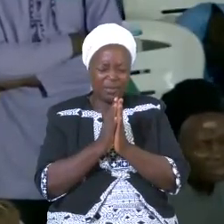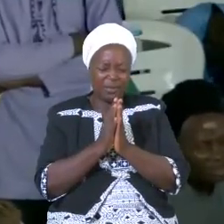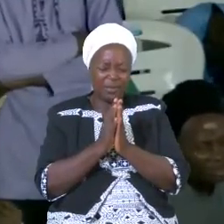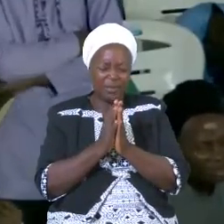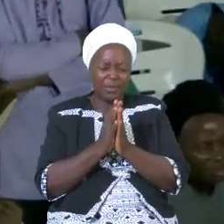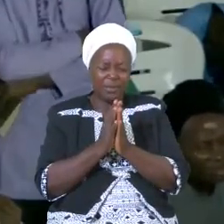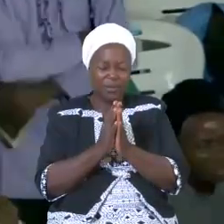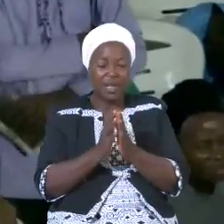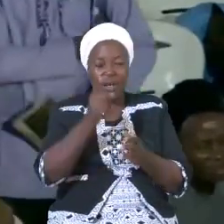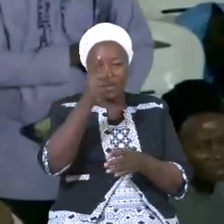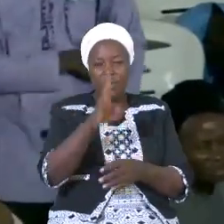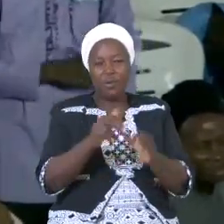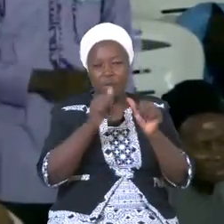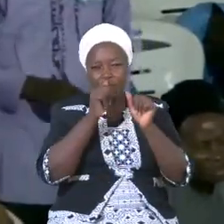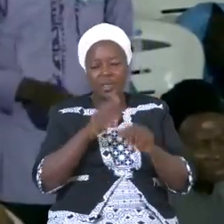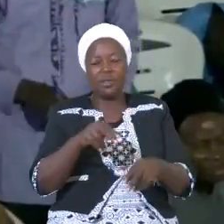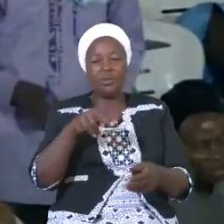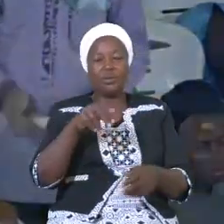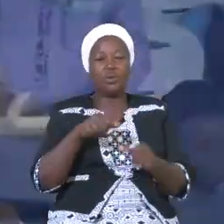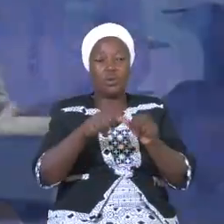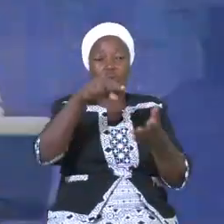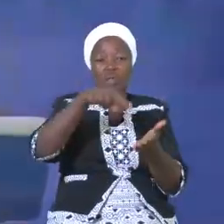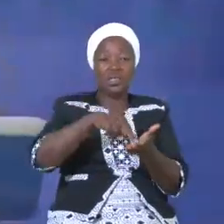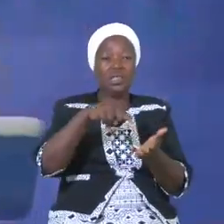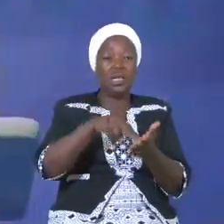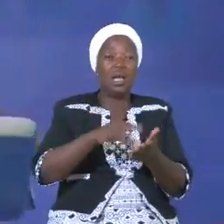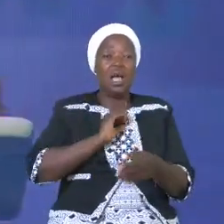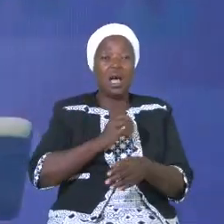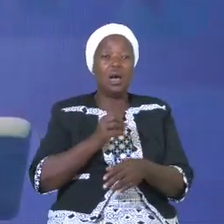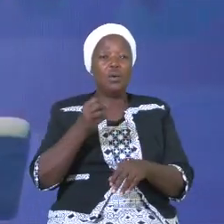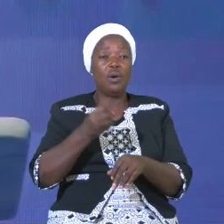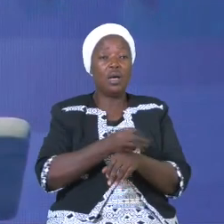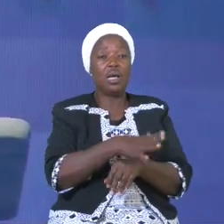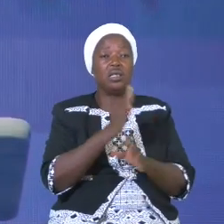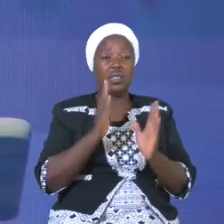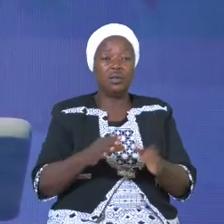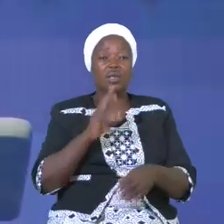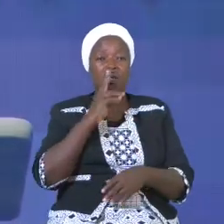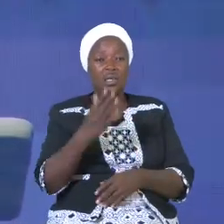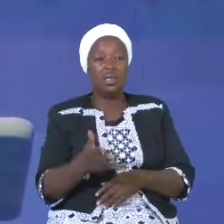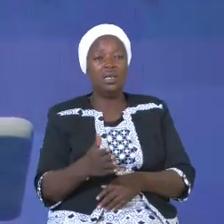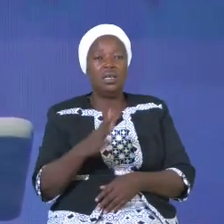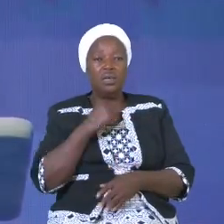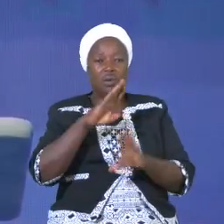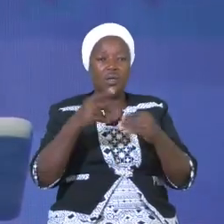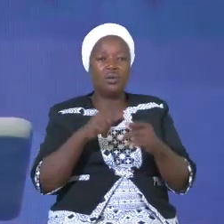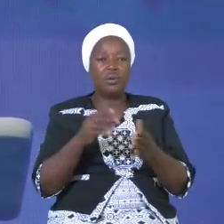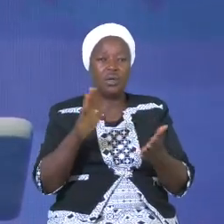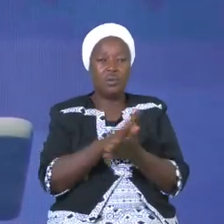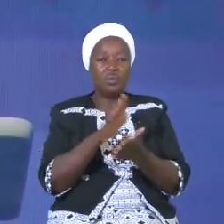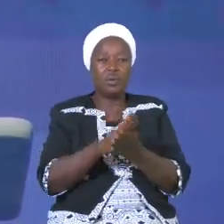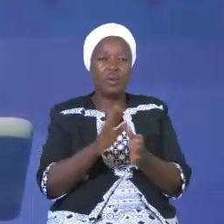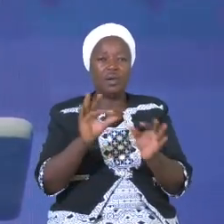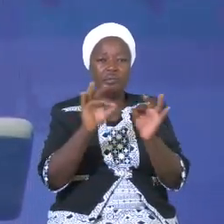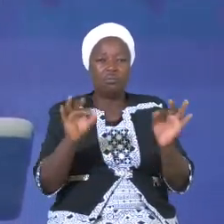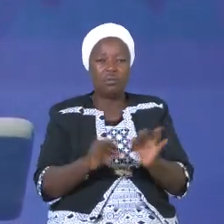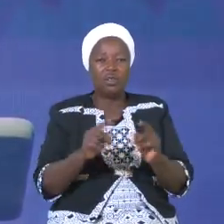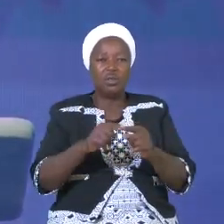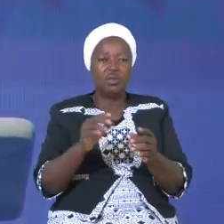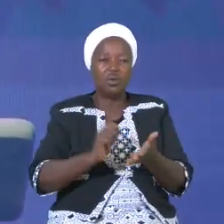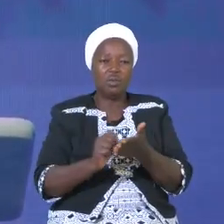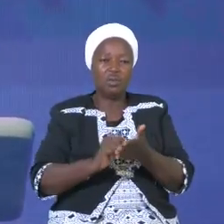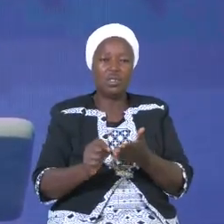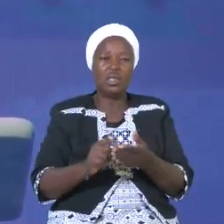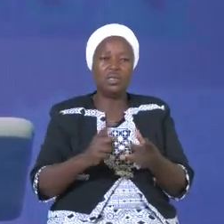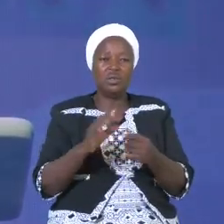god bless you keep on standing now our counselors are there they give you sleep to feel it so that we can follow up on you